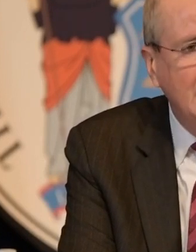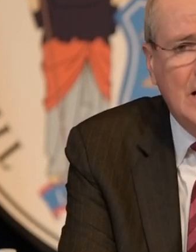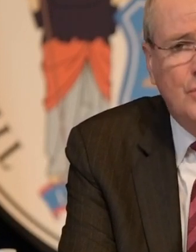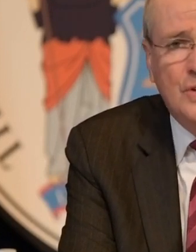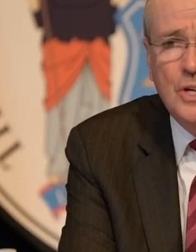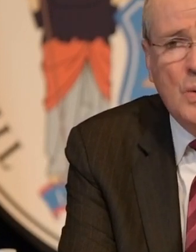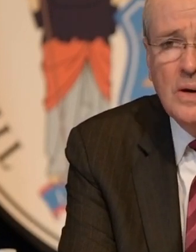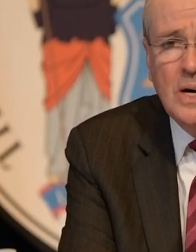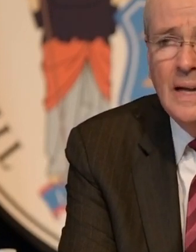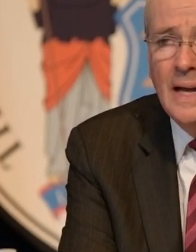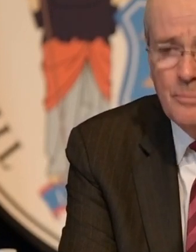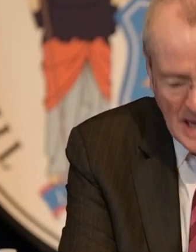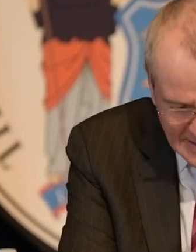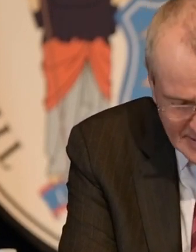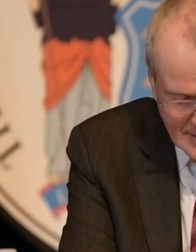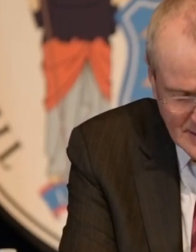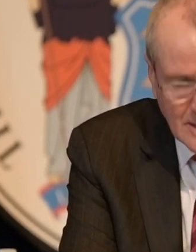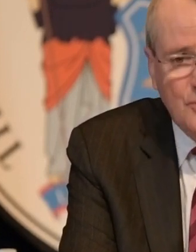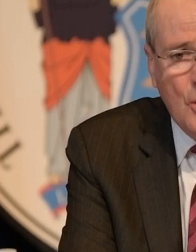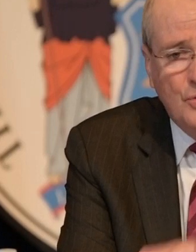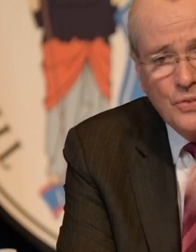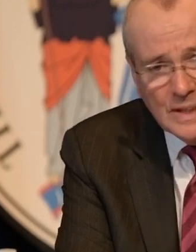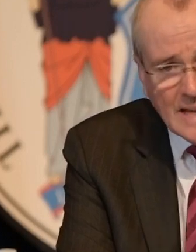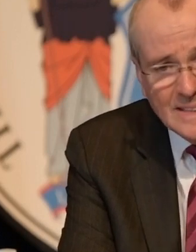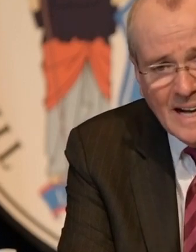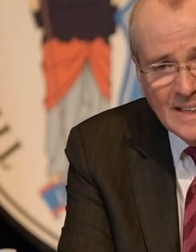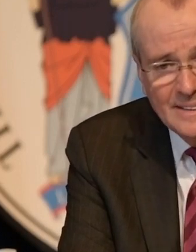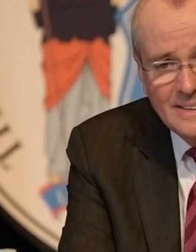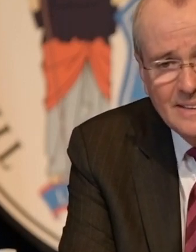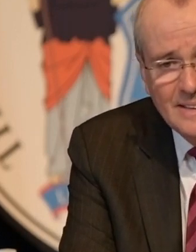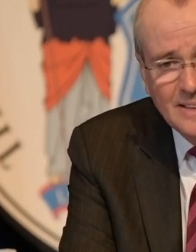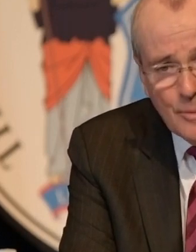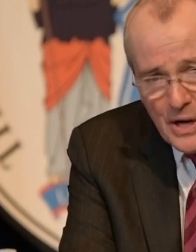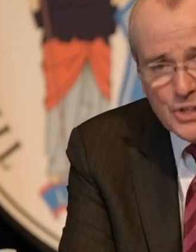play dates that are going on unabated, folks,